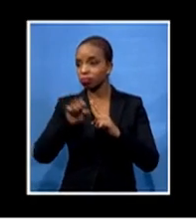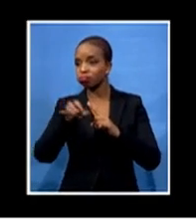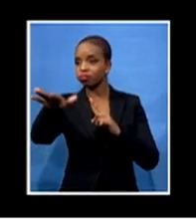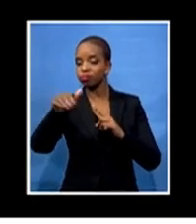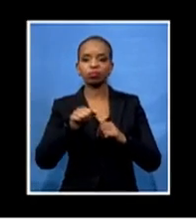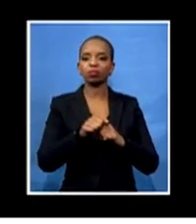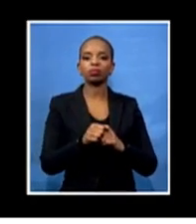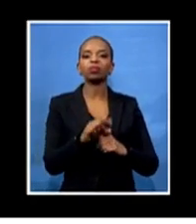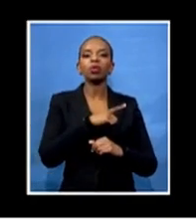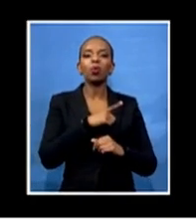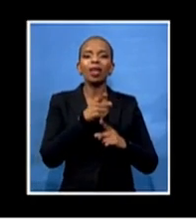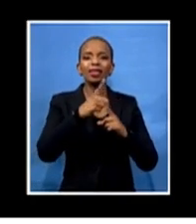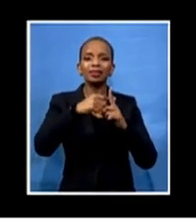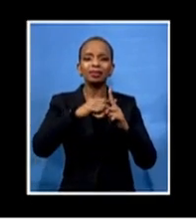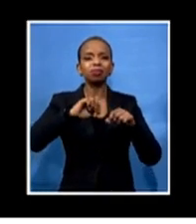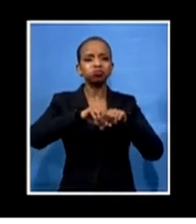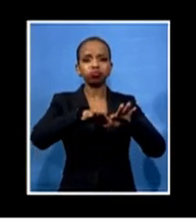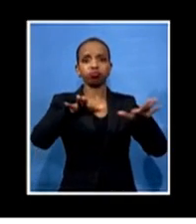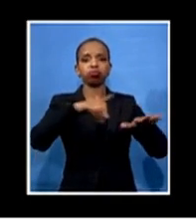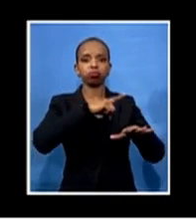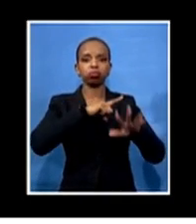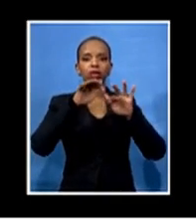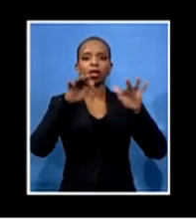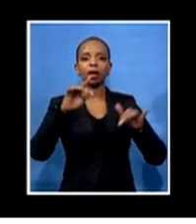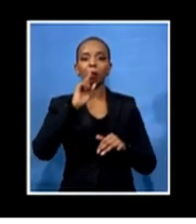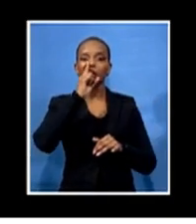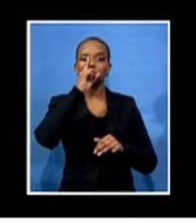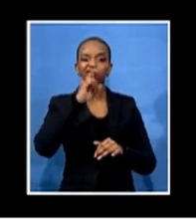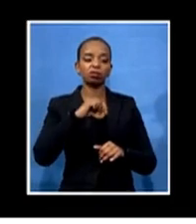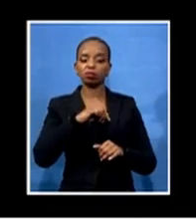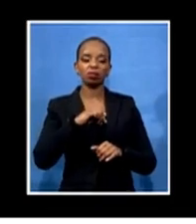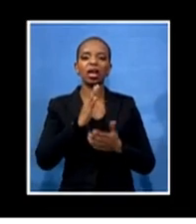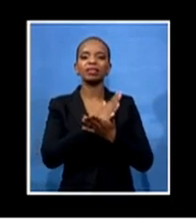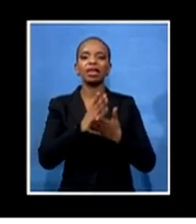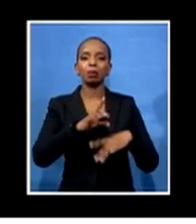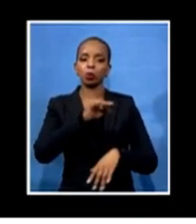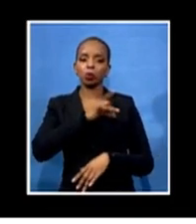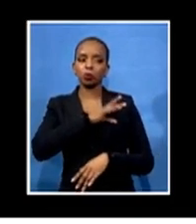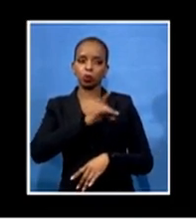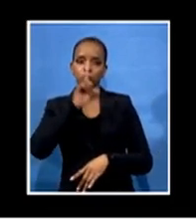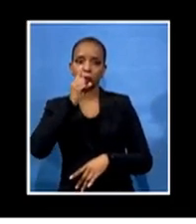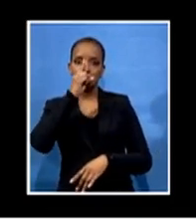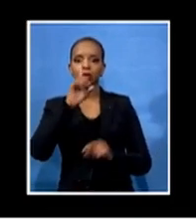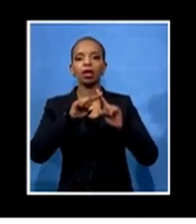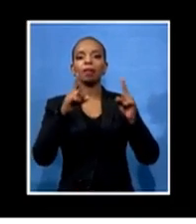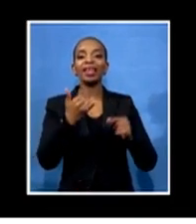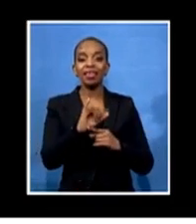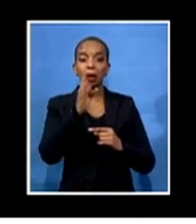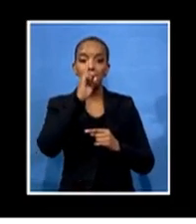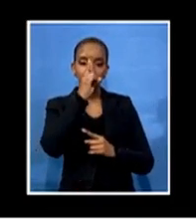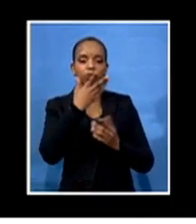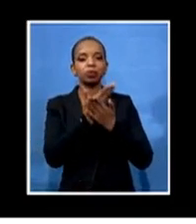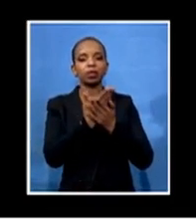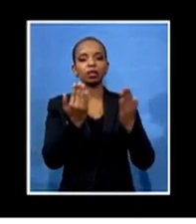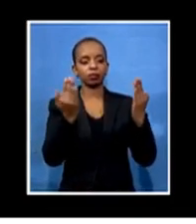testing and others fear testing. But when you test, you can stay away from people, so it's nice to be here. We miss our families, but we call